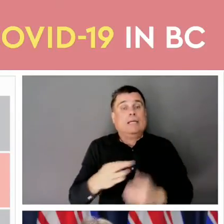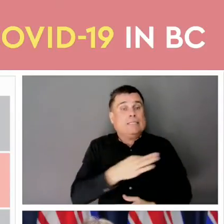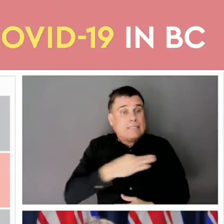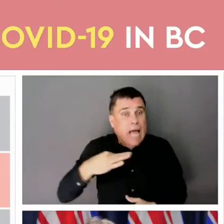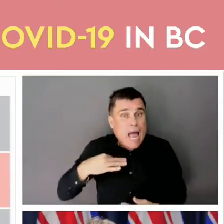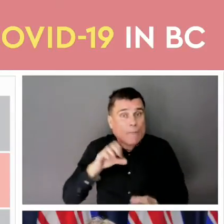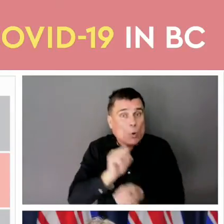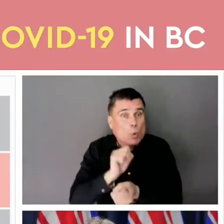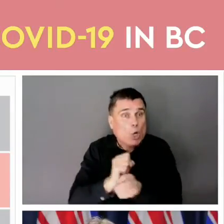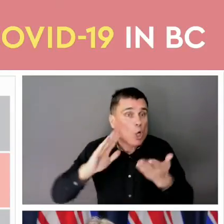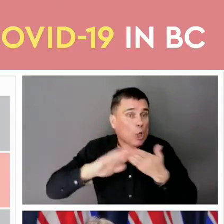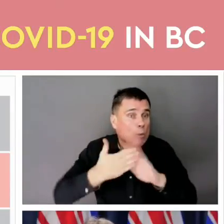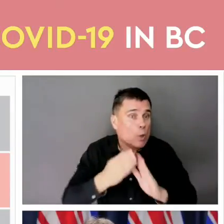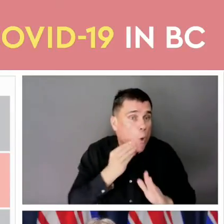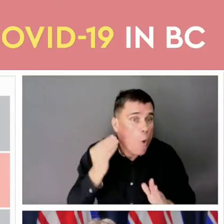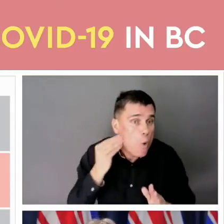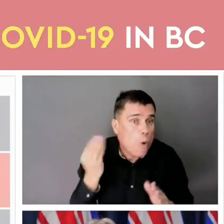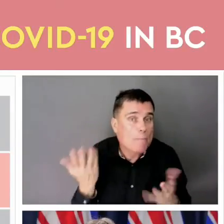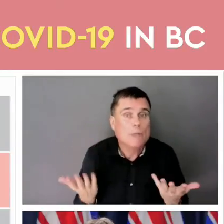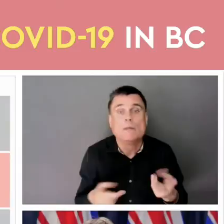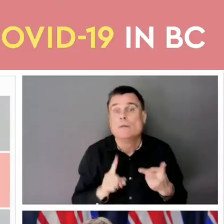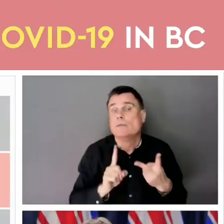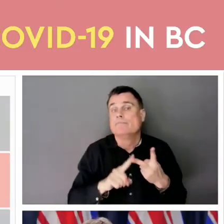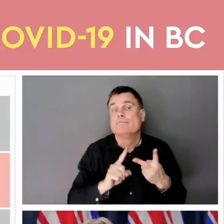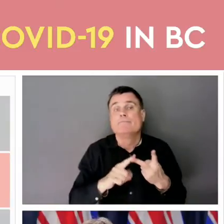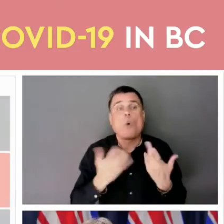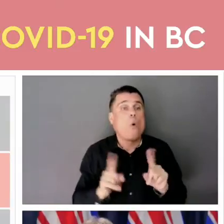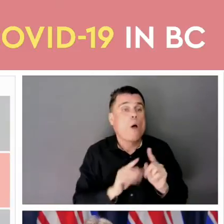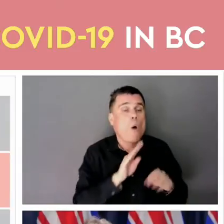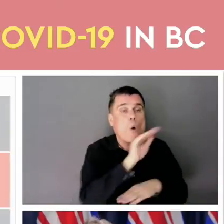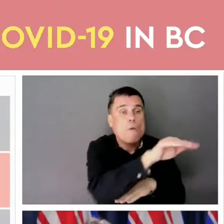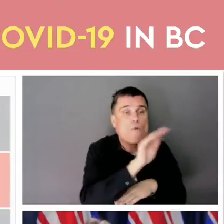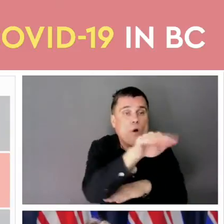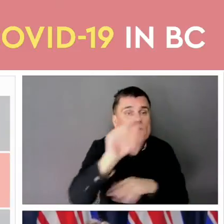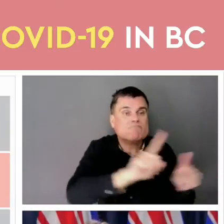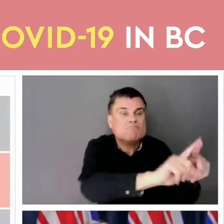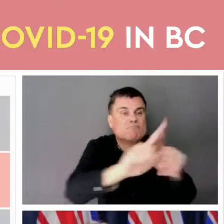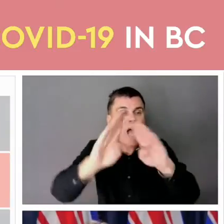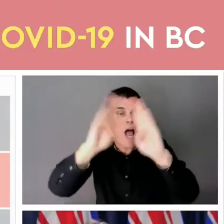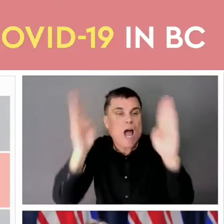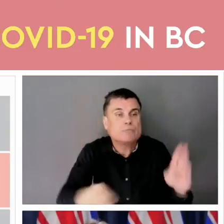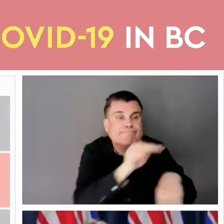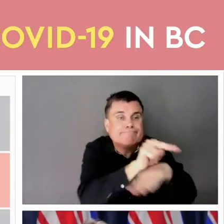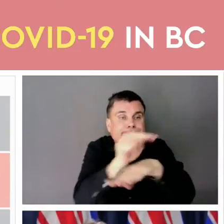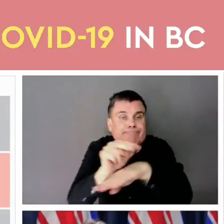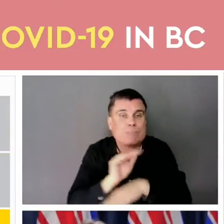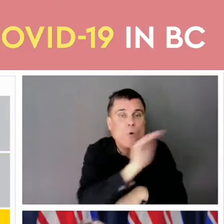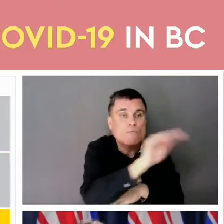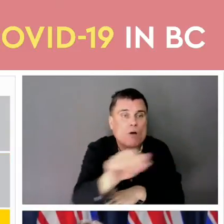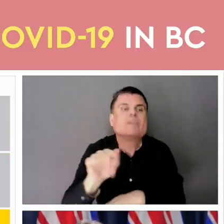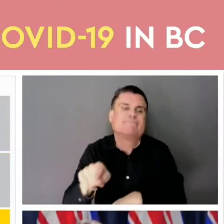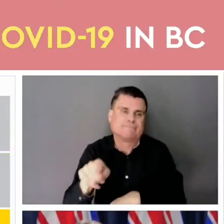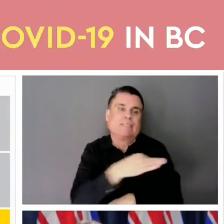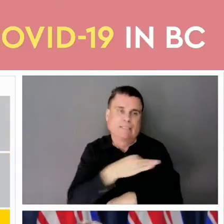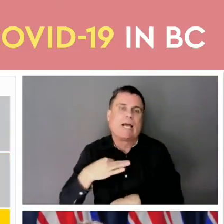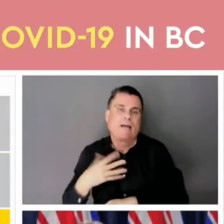into individual homes across our province in our home support and home care programs. So this is phase